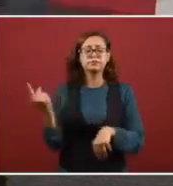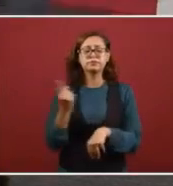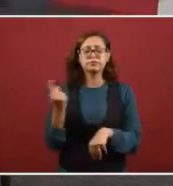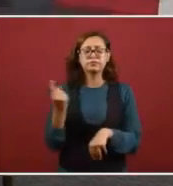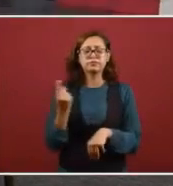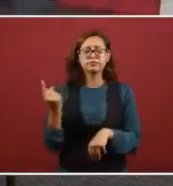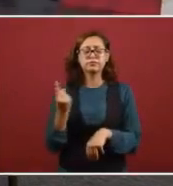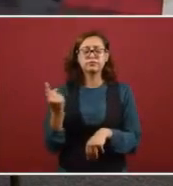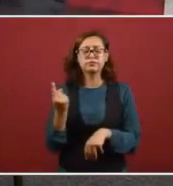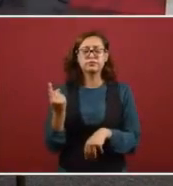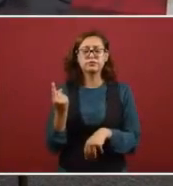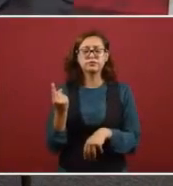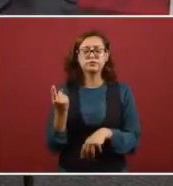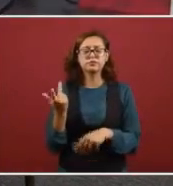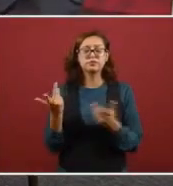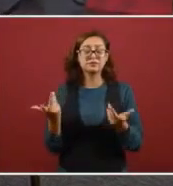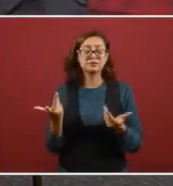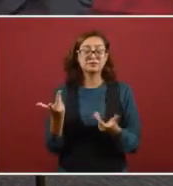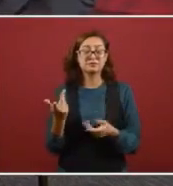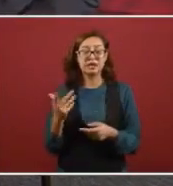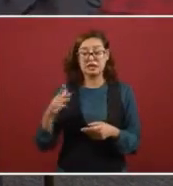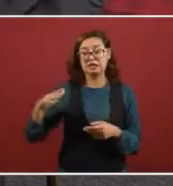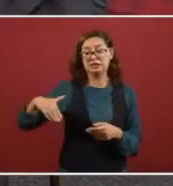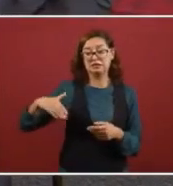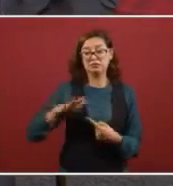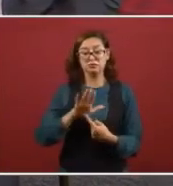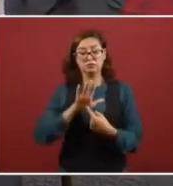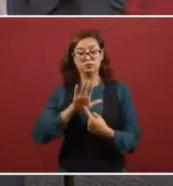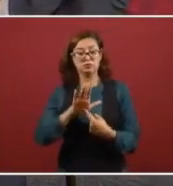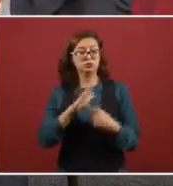Because this home